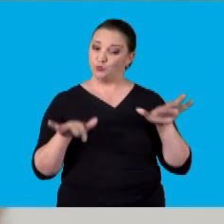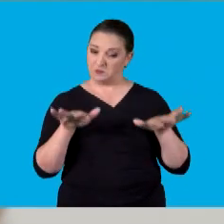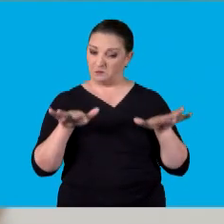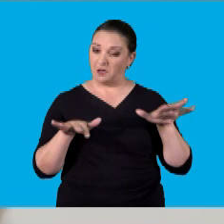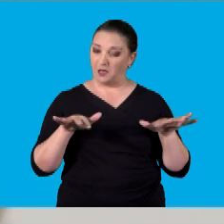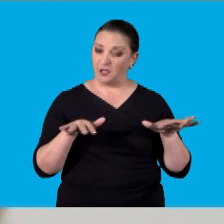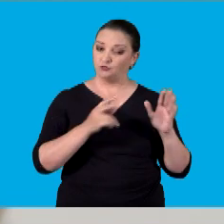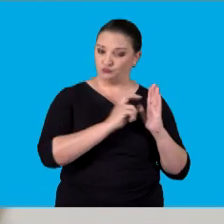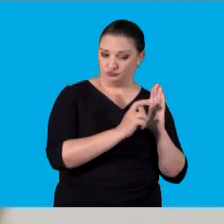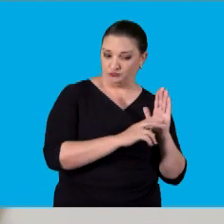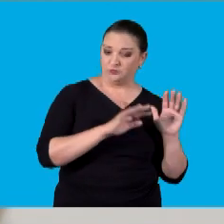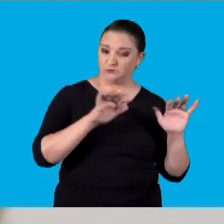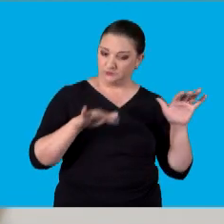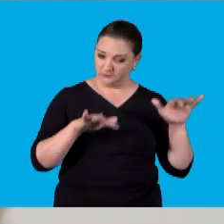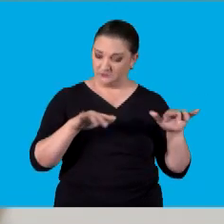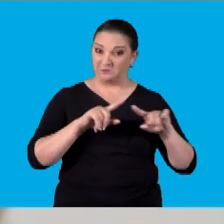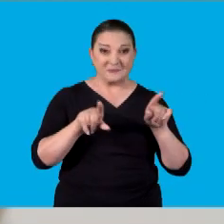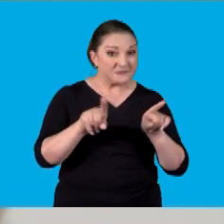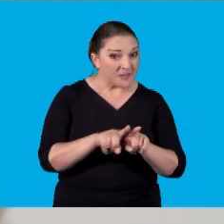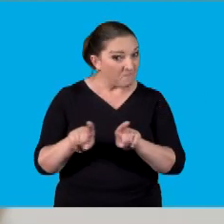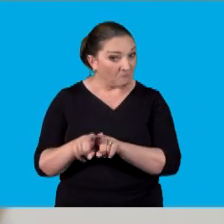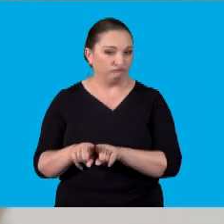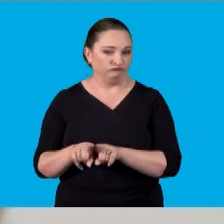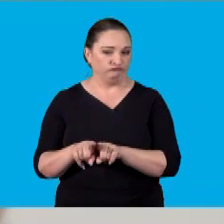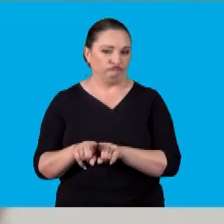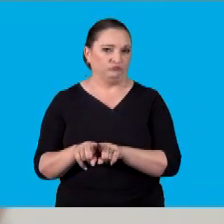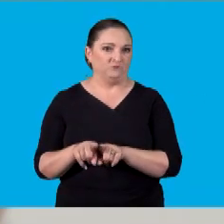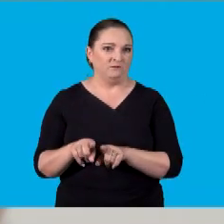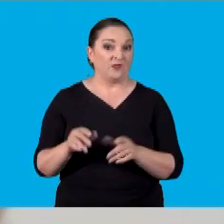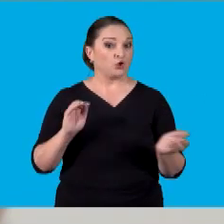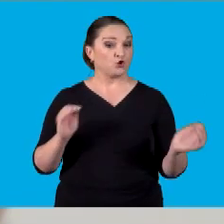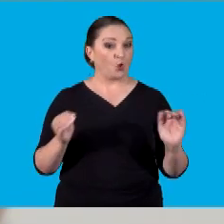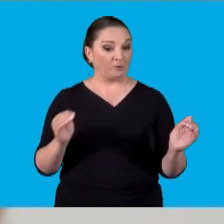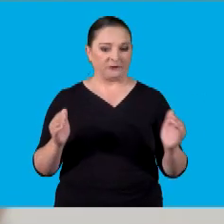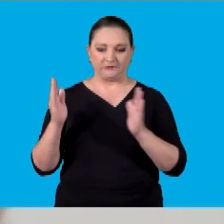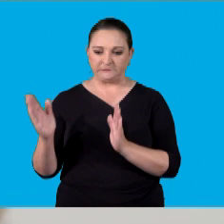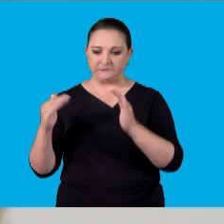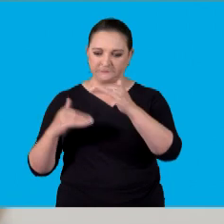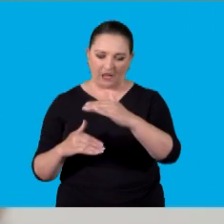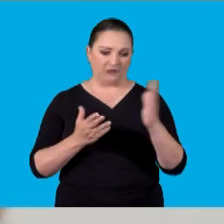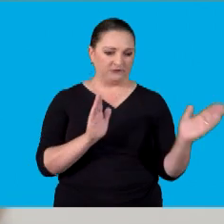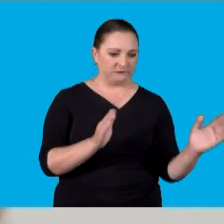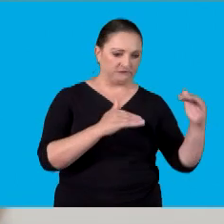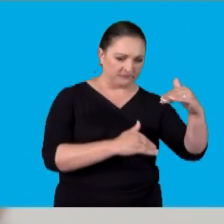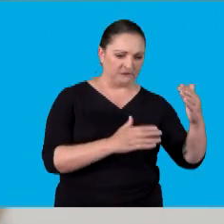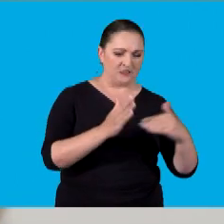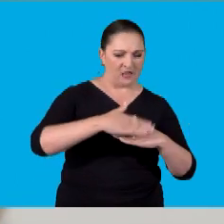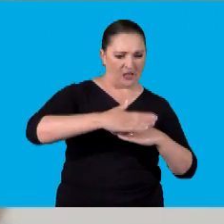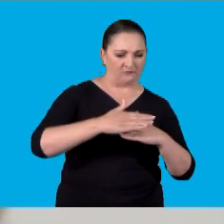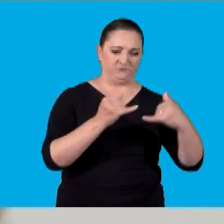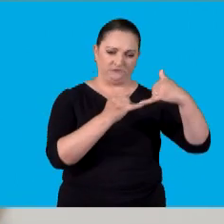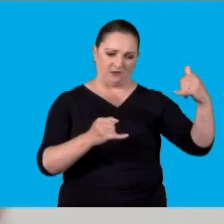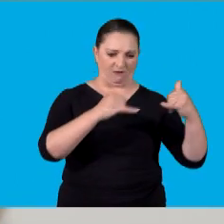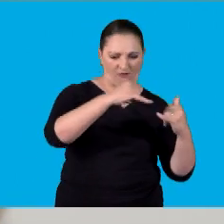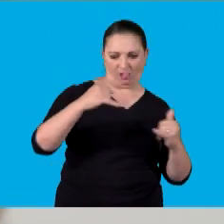similar or have similar properties, they are not the same, as we have seen there, comparing the sides, the angles, and